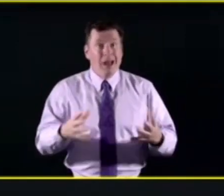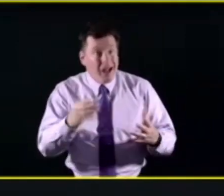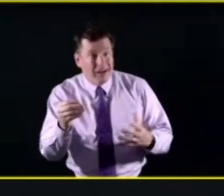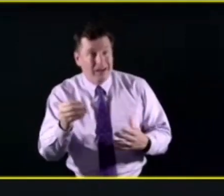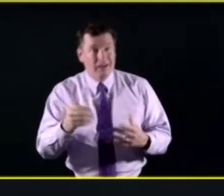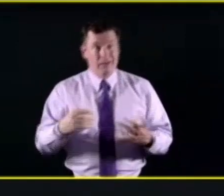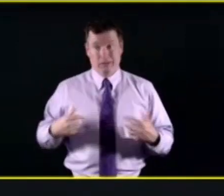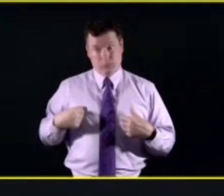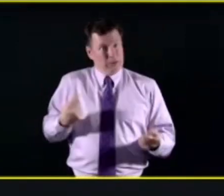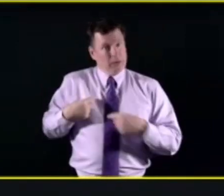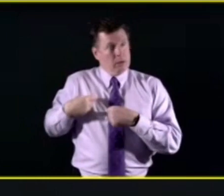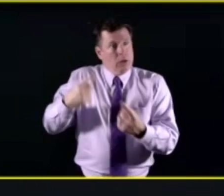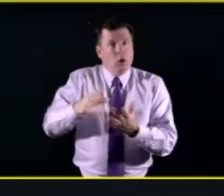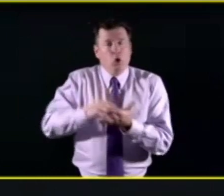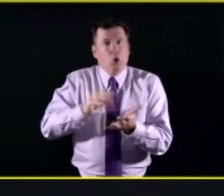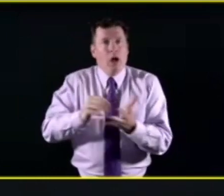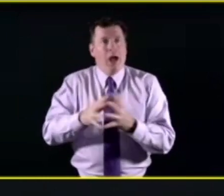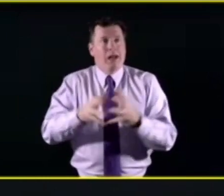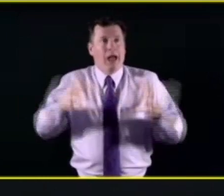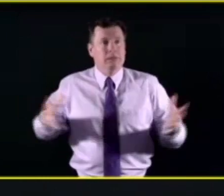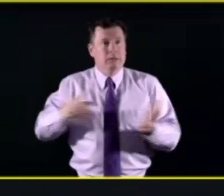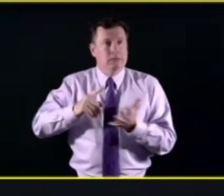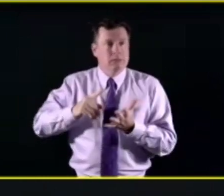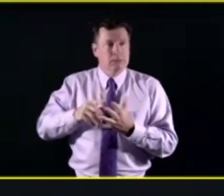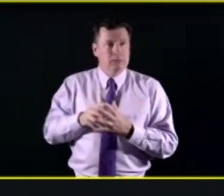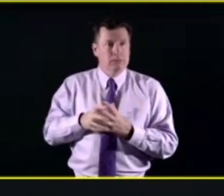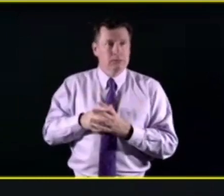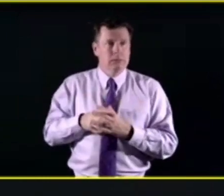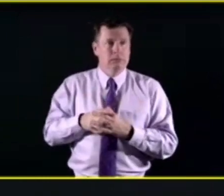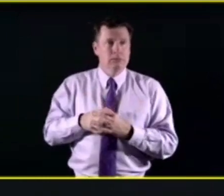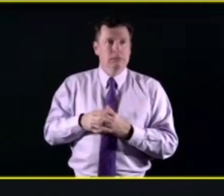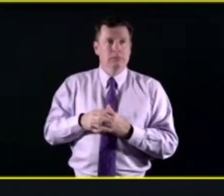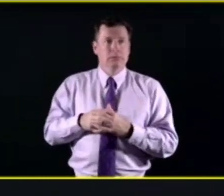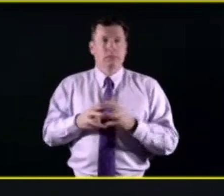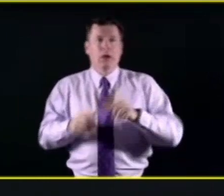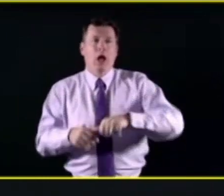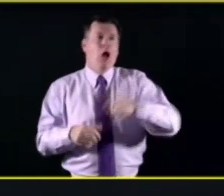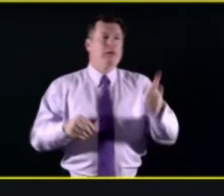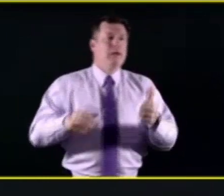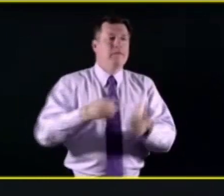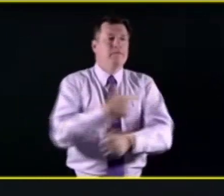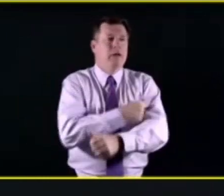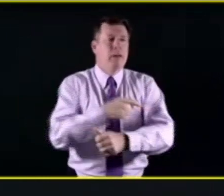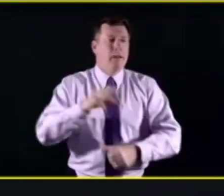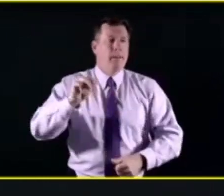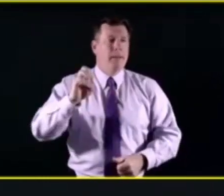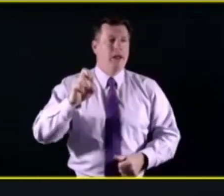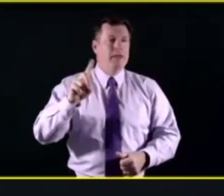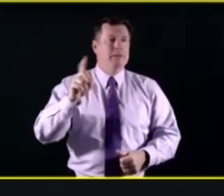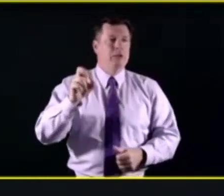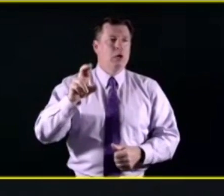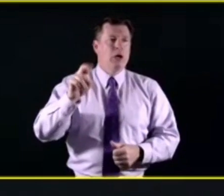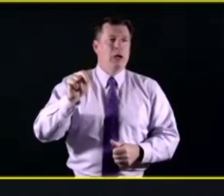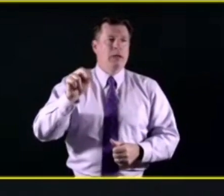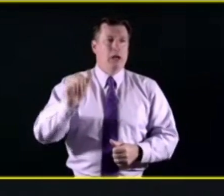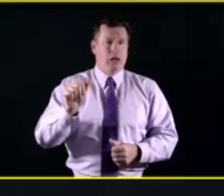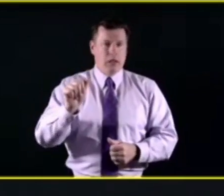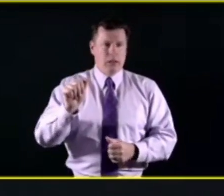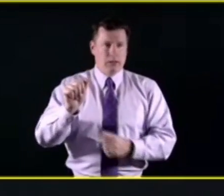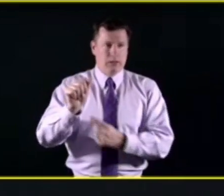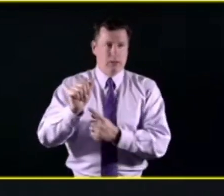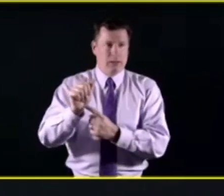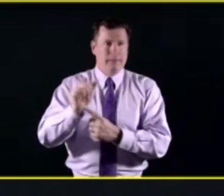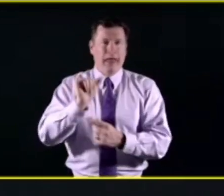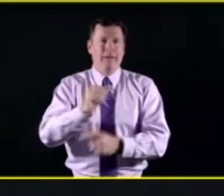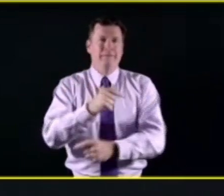the Moderna vaccine. That's an RNA vaccine. And so far, there's no safety signals in that. And in addition, the